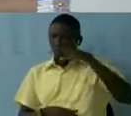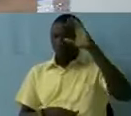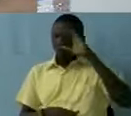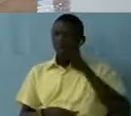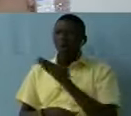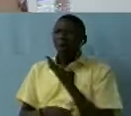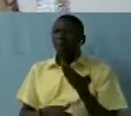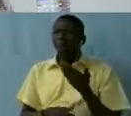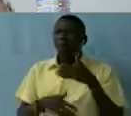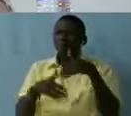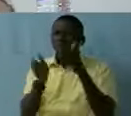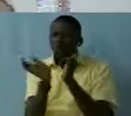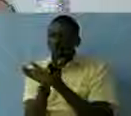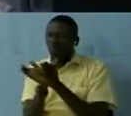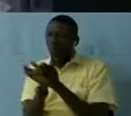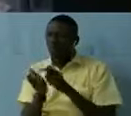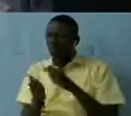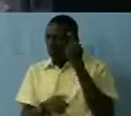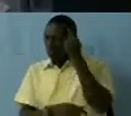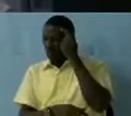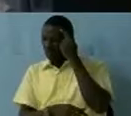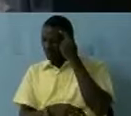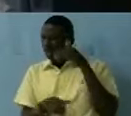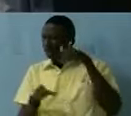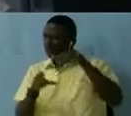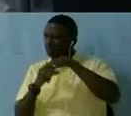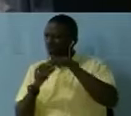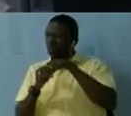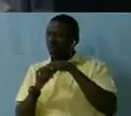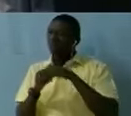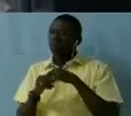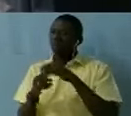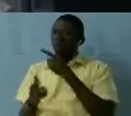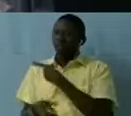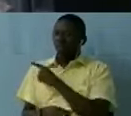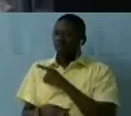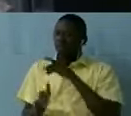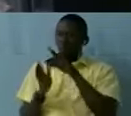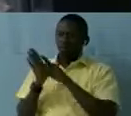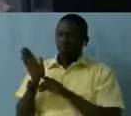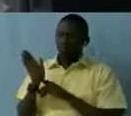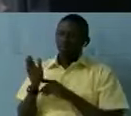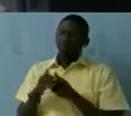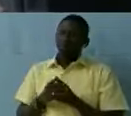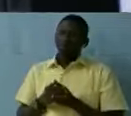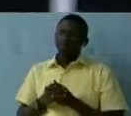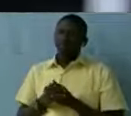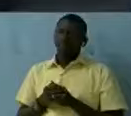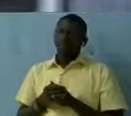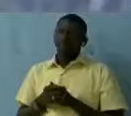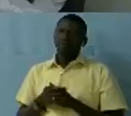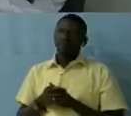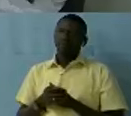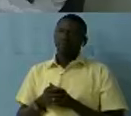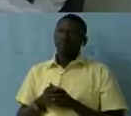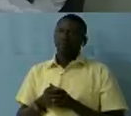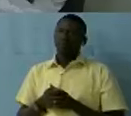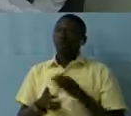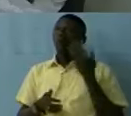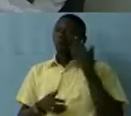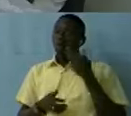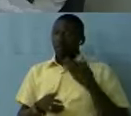we etabota sapajele kama kafu jelu meni alonko njararoto kiji. Tebe njararoko no watu muna janimbela la loptanoto. When